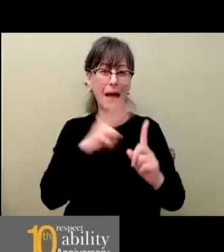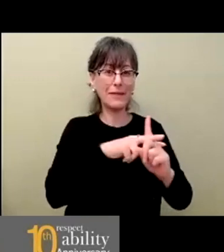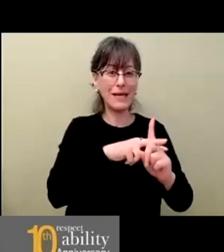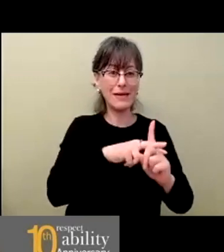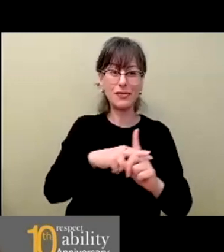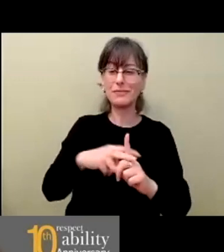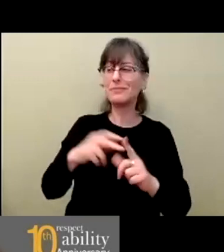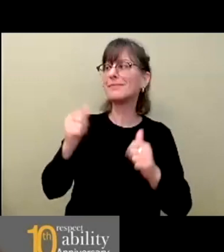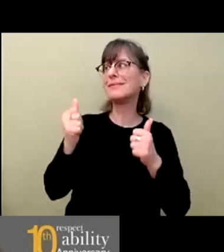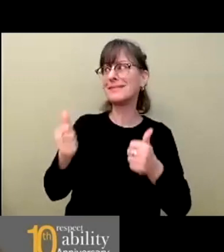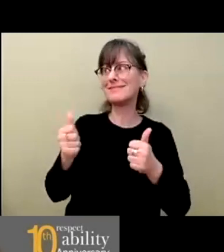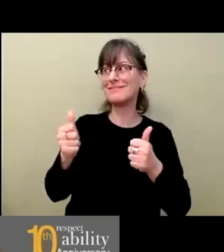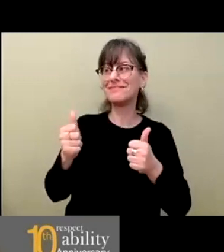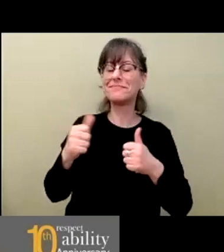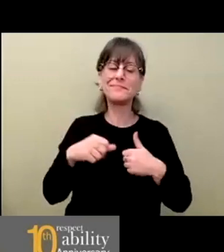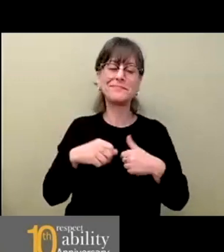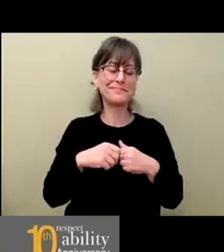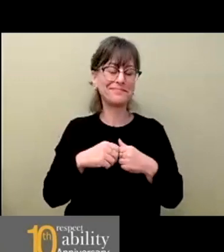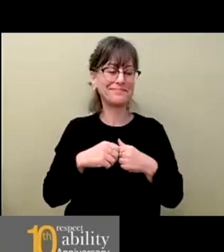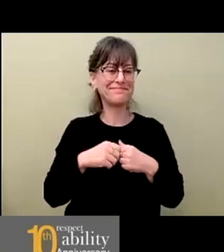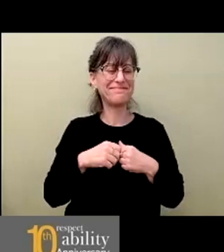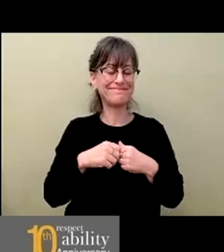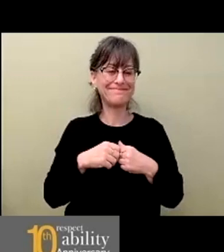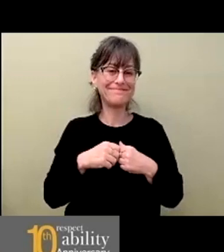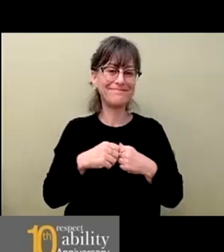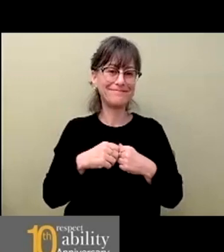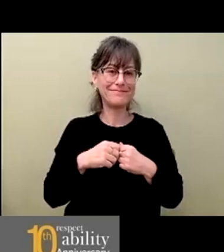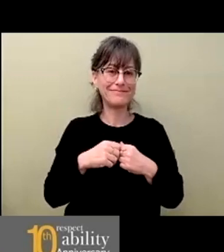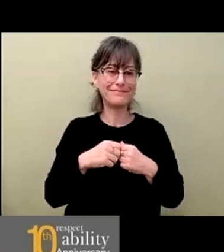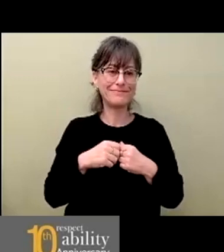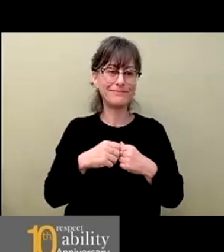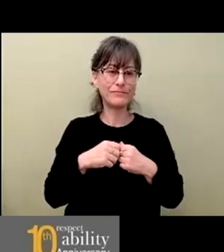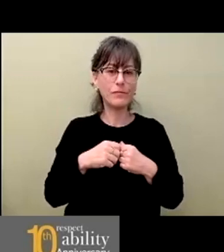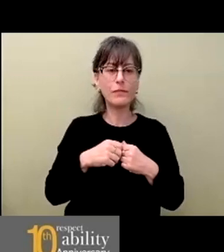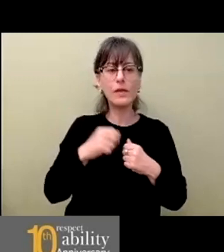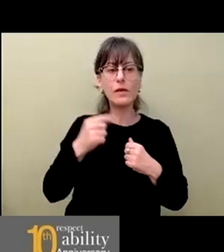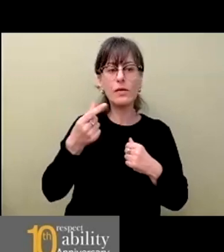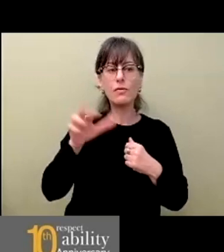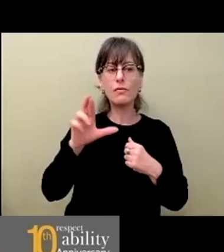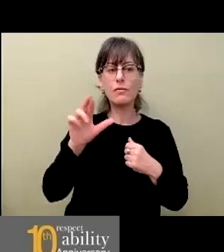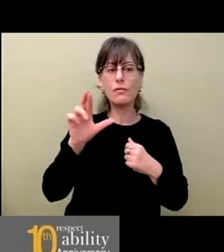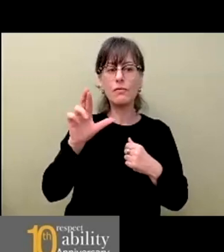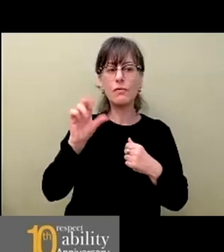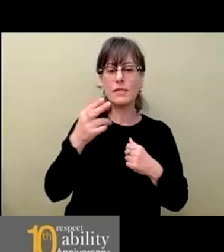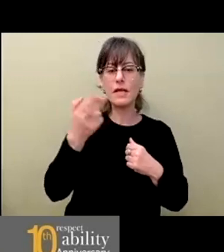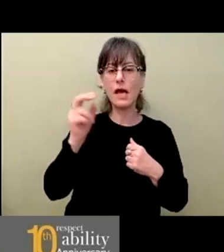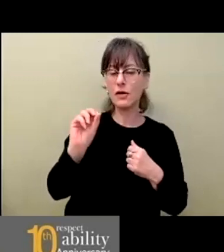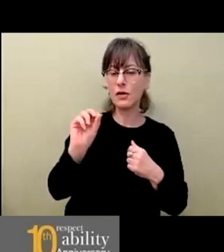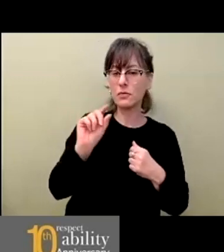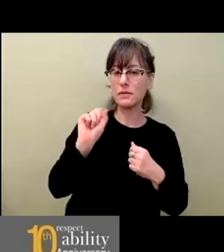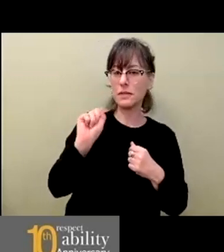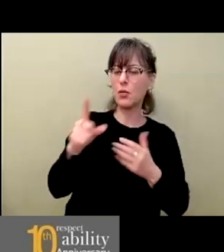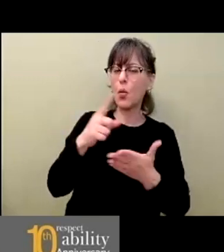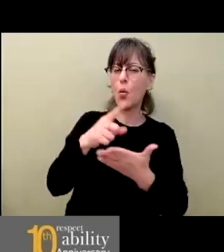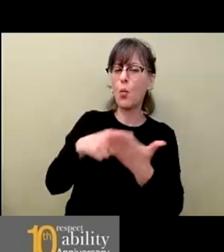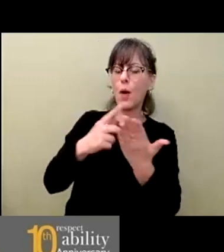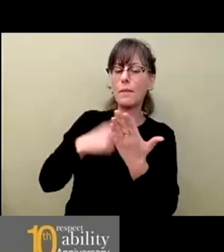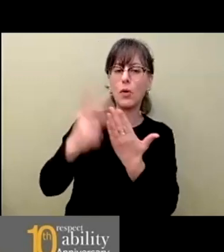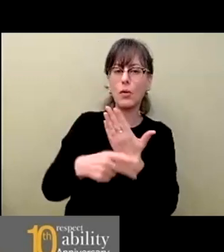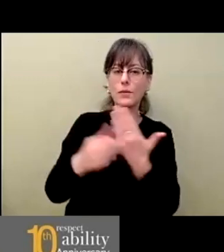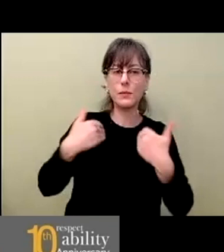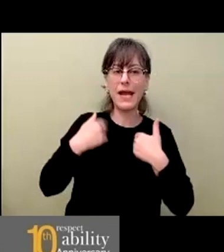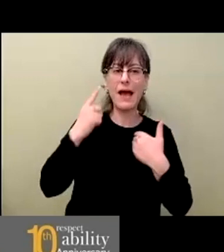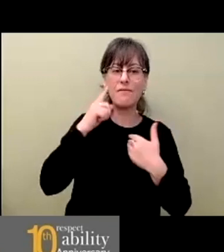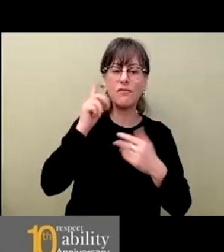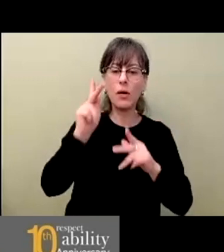Absolutely. All right. So Jimmy, yeah, what programs and services exist to help job seekers with disabilities